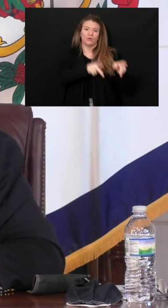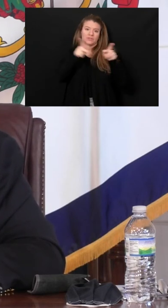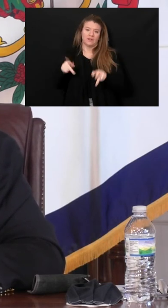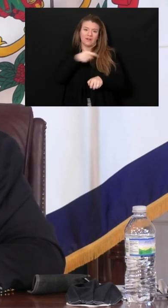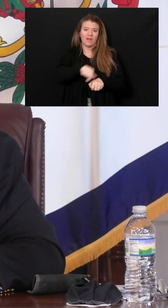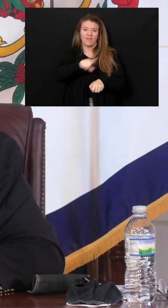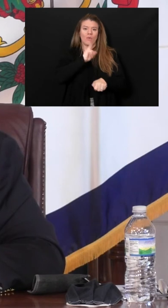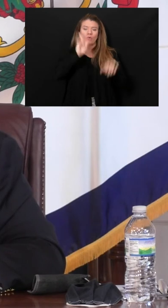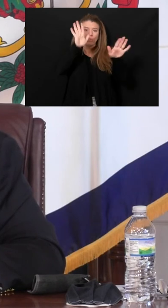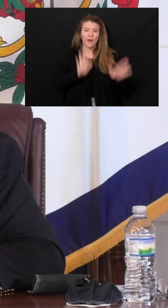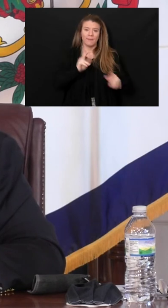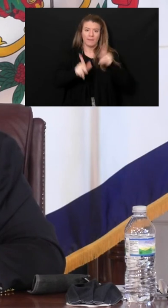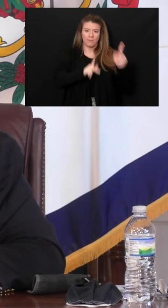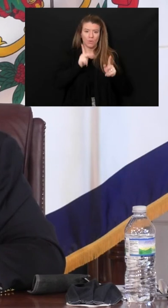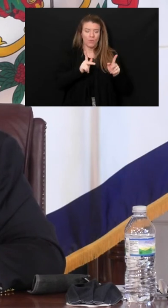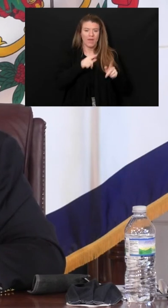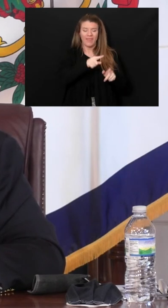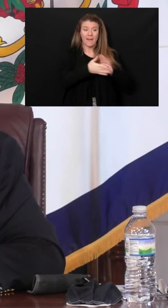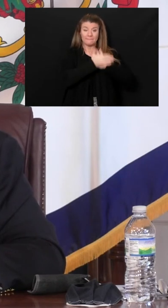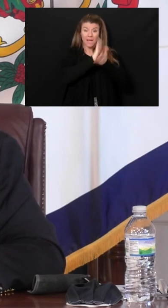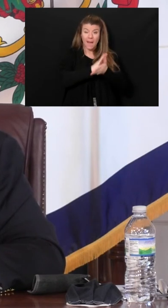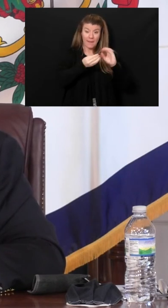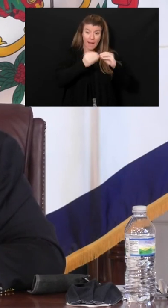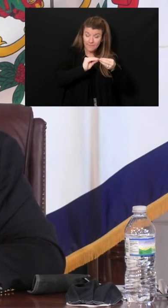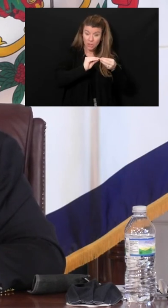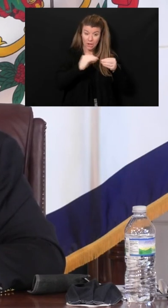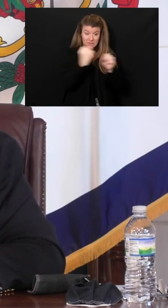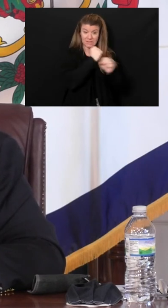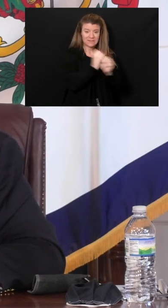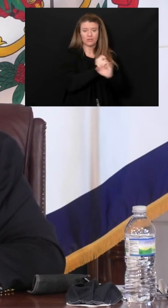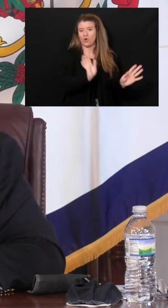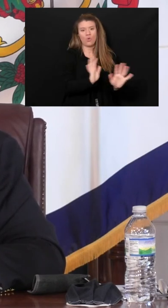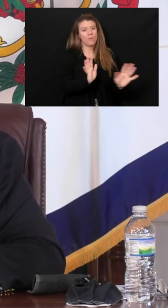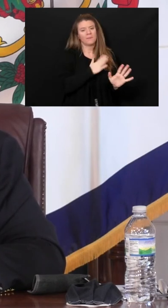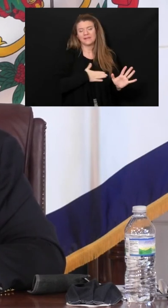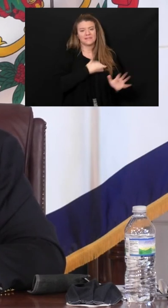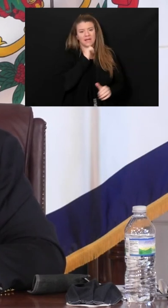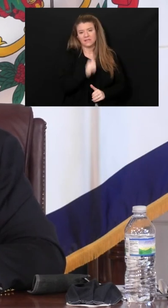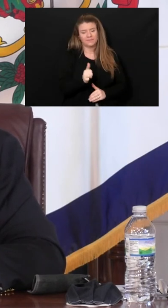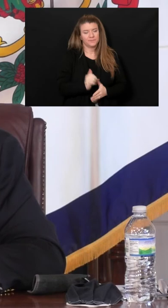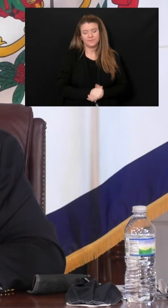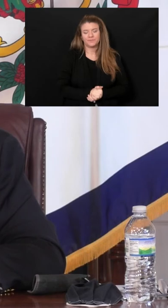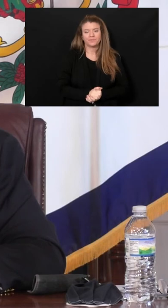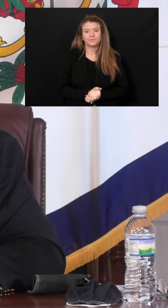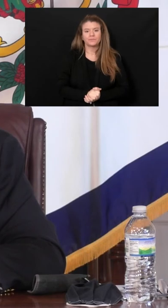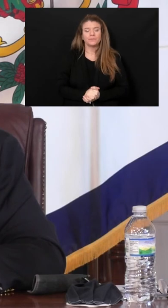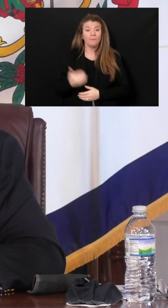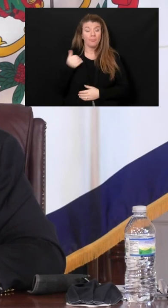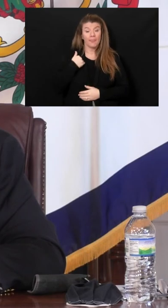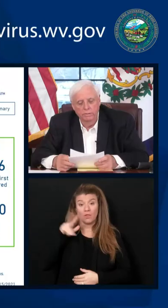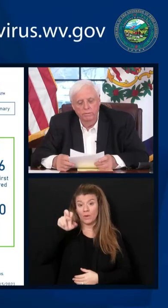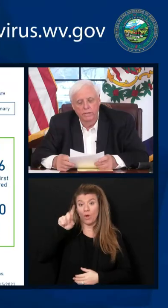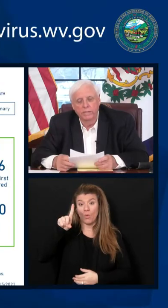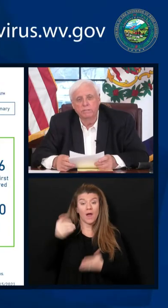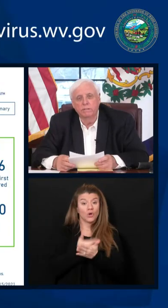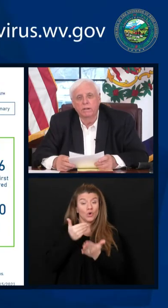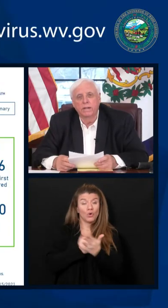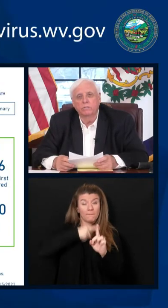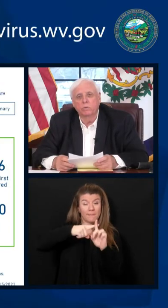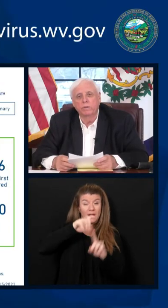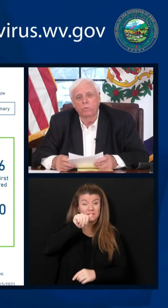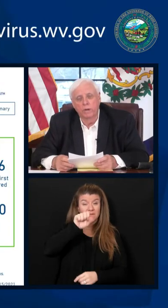Virginians and don't let them be a number. Don't let them be a statistic. We have 301 new positive cases